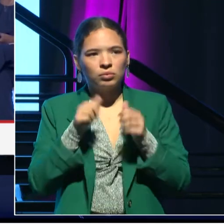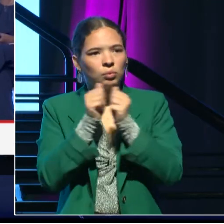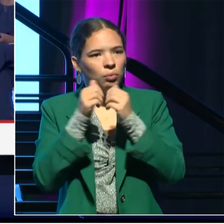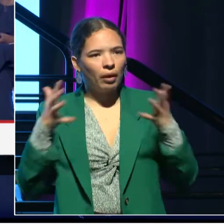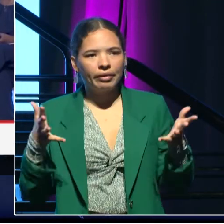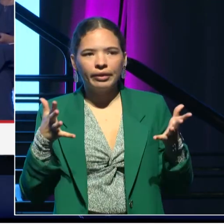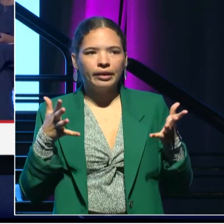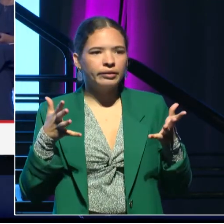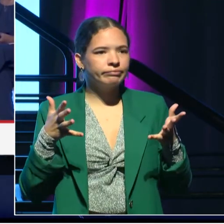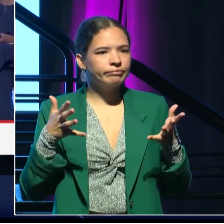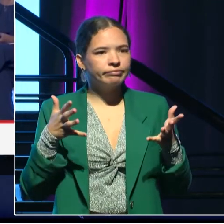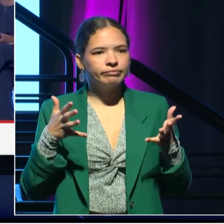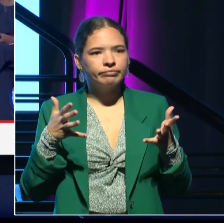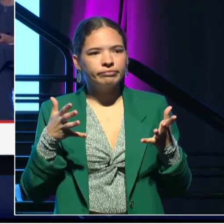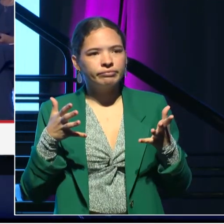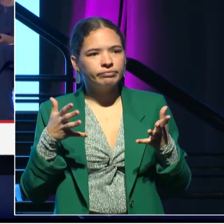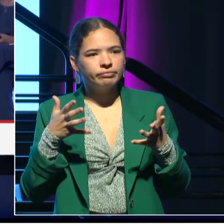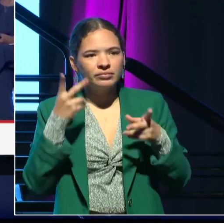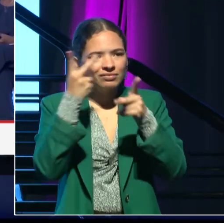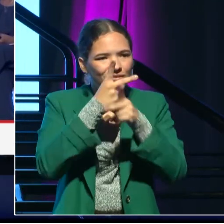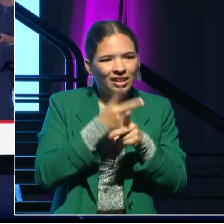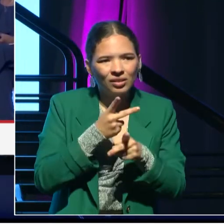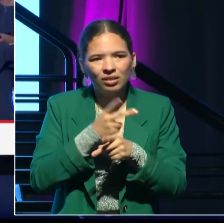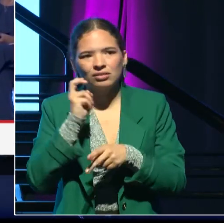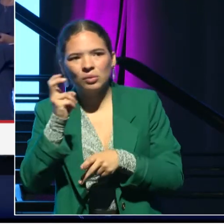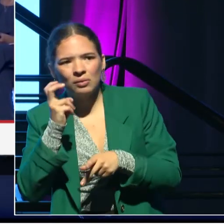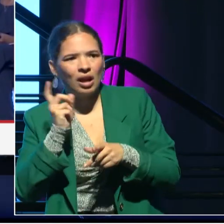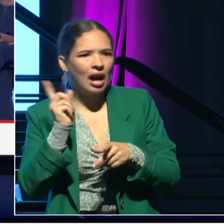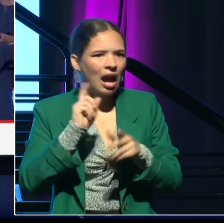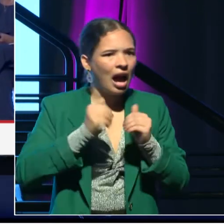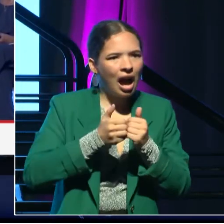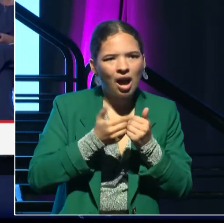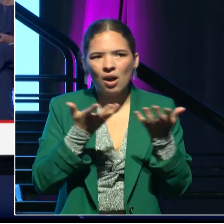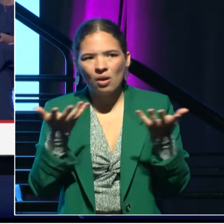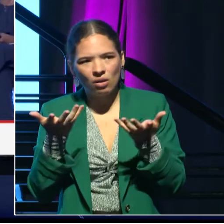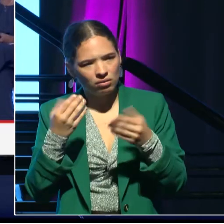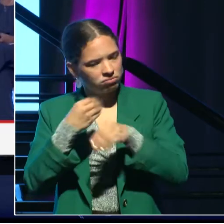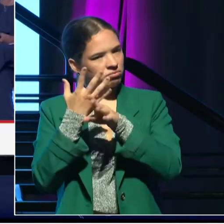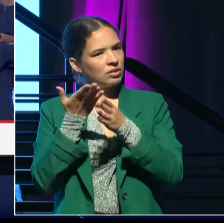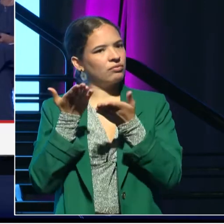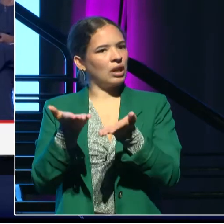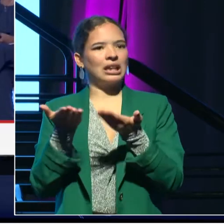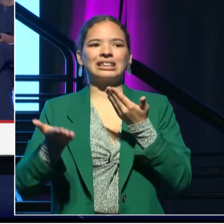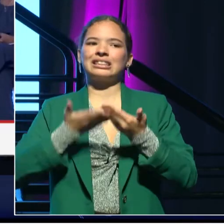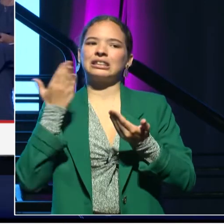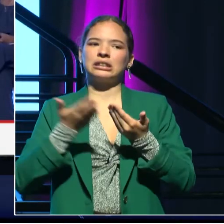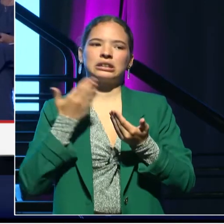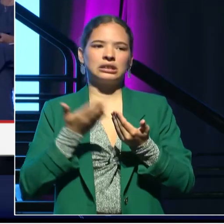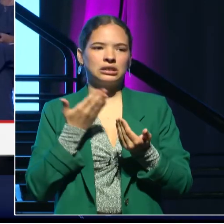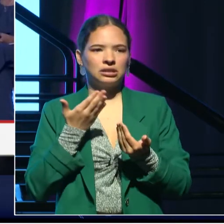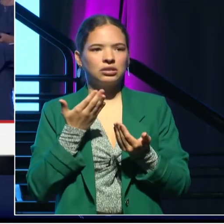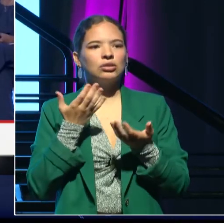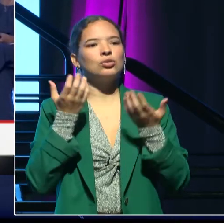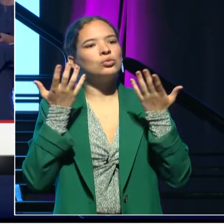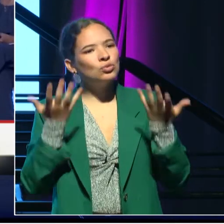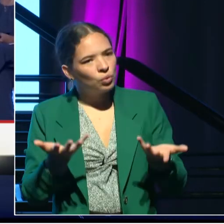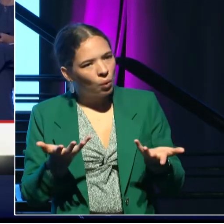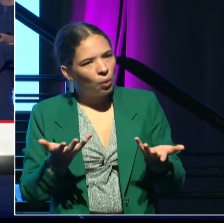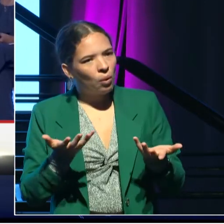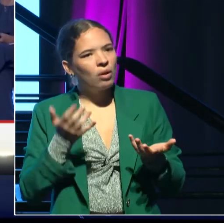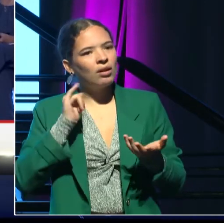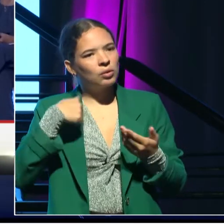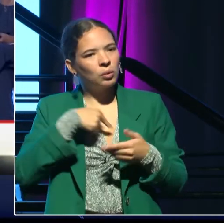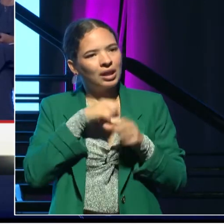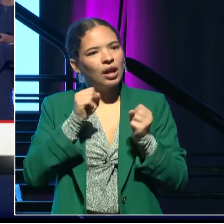the hurdle of transportation. So there are things that we learned in the pandemic that worked, that we want to